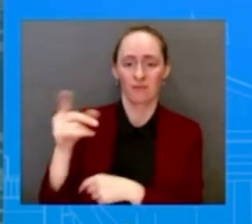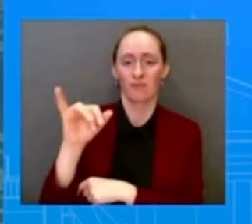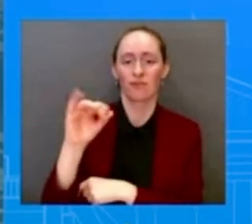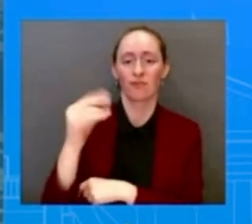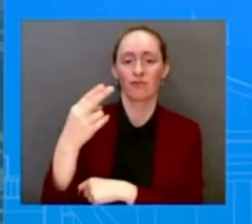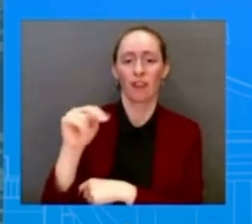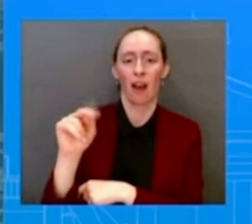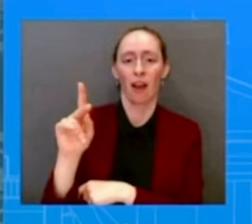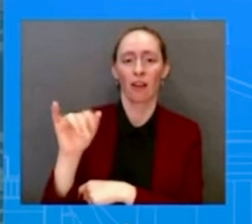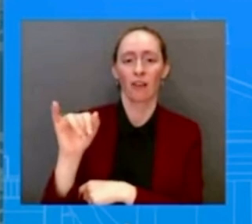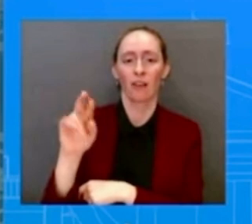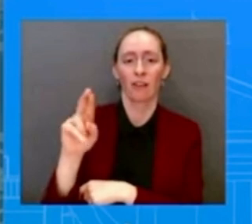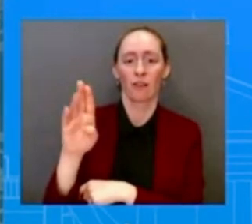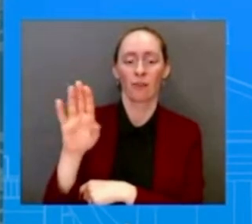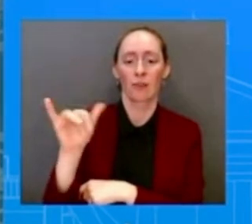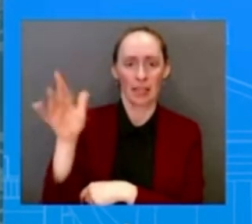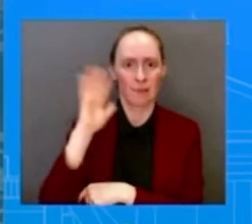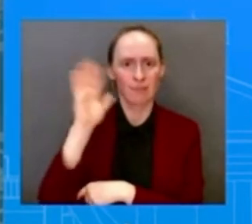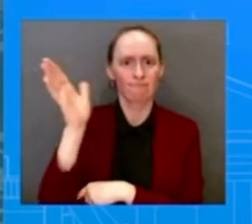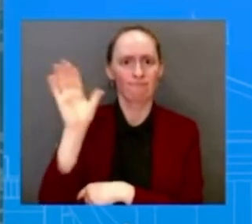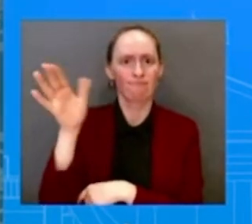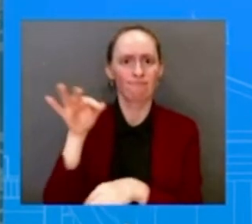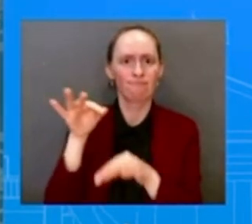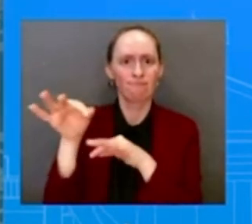some questions.